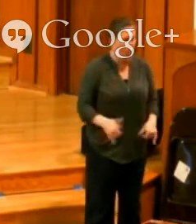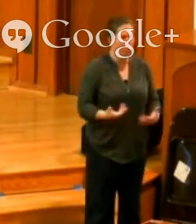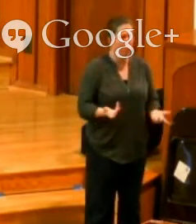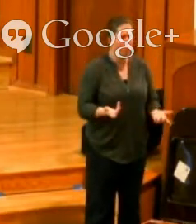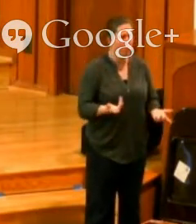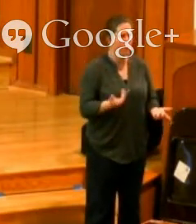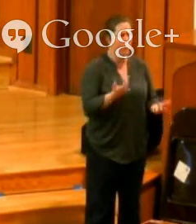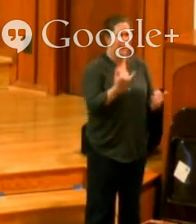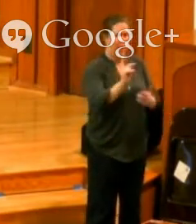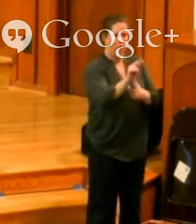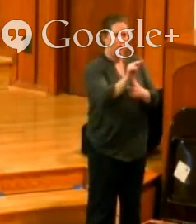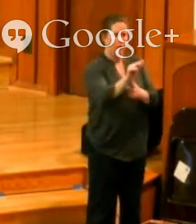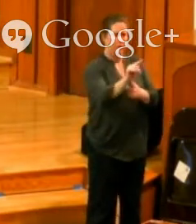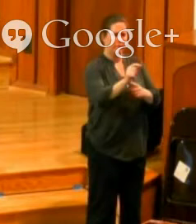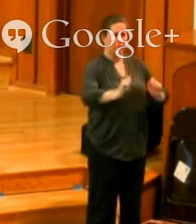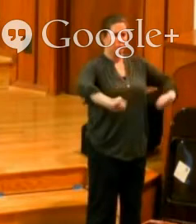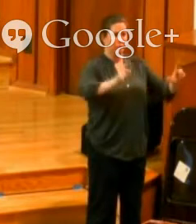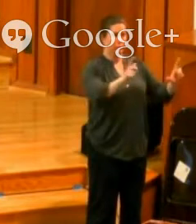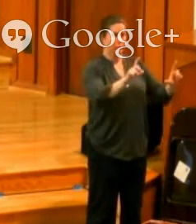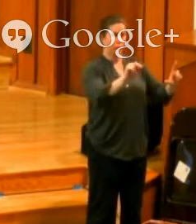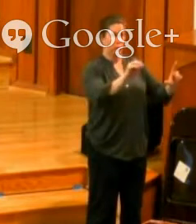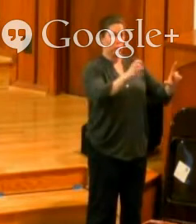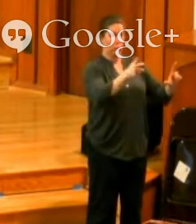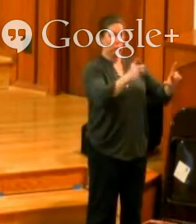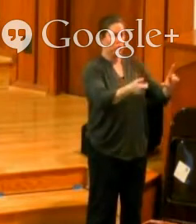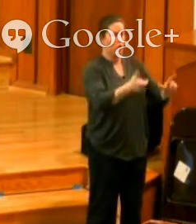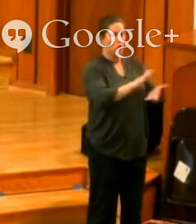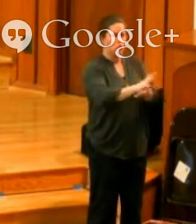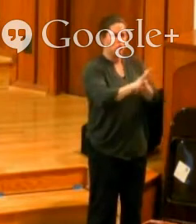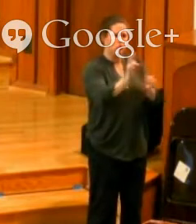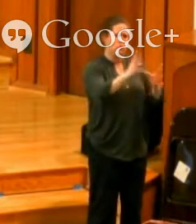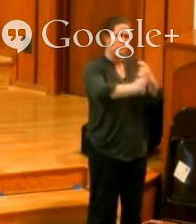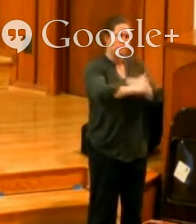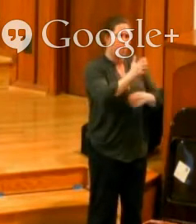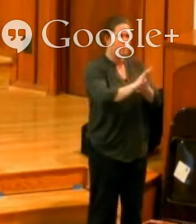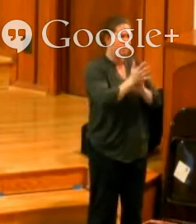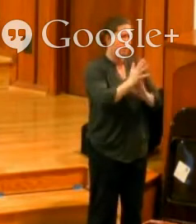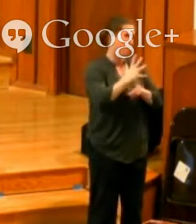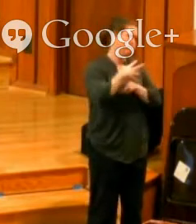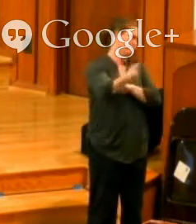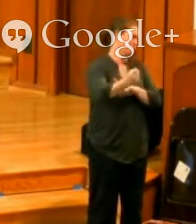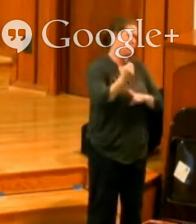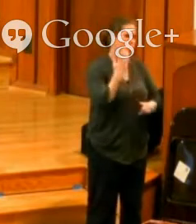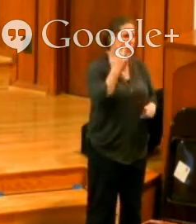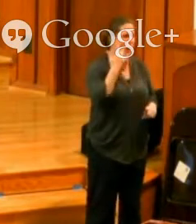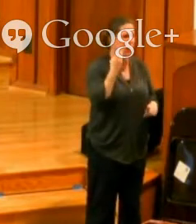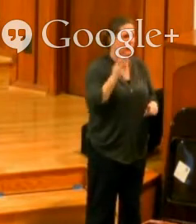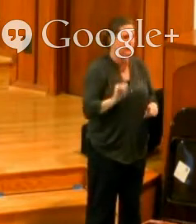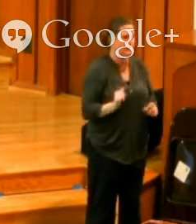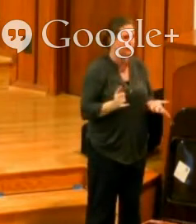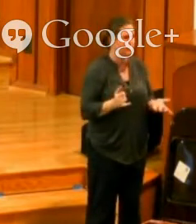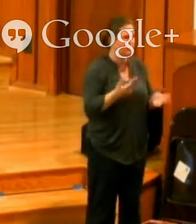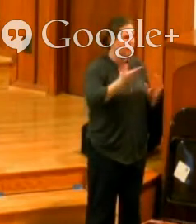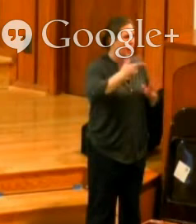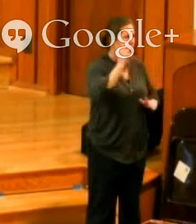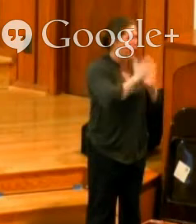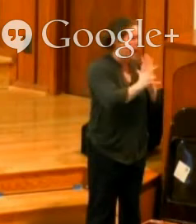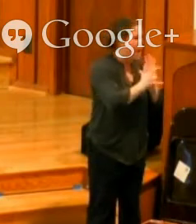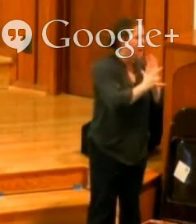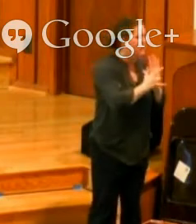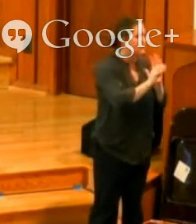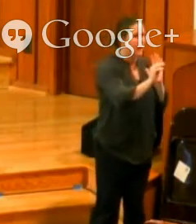TV all of the time. Why has school violence exploded so much? We have this high-tech,